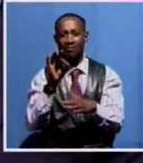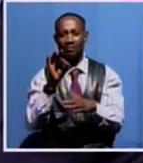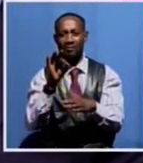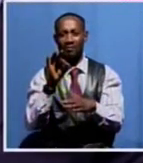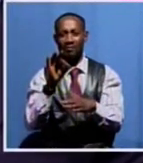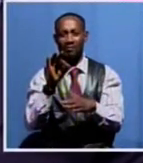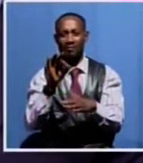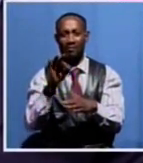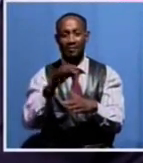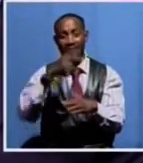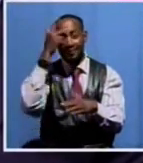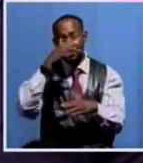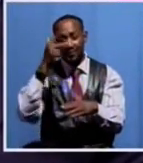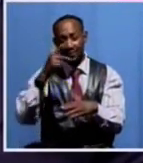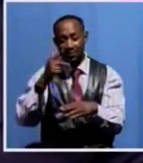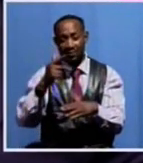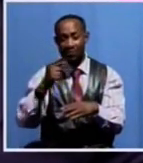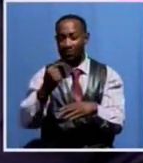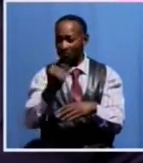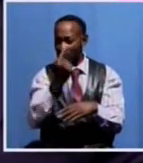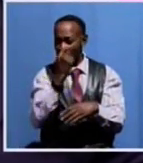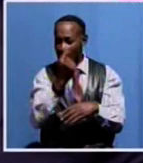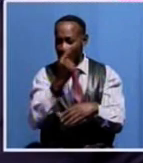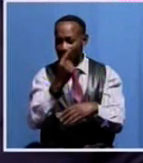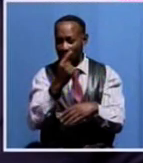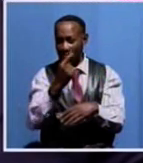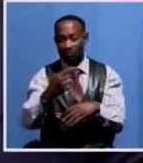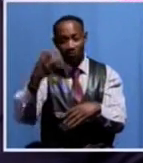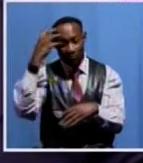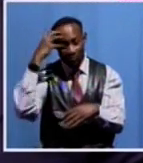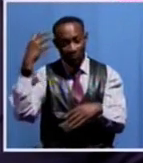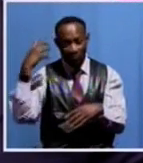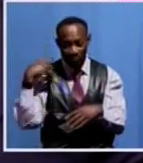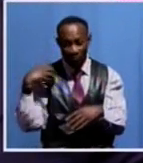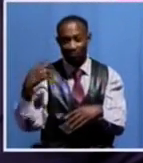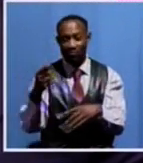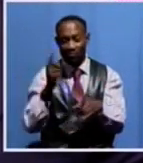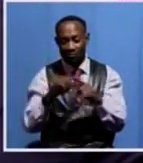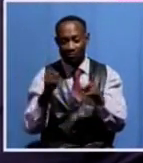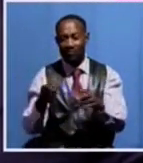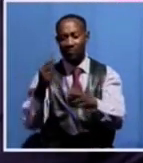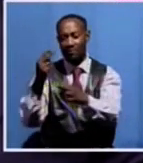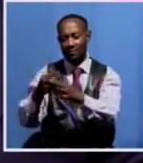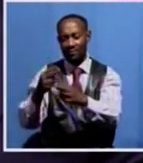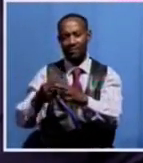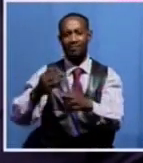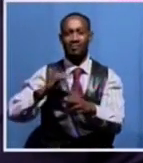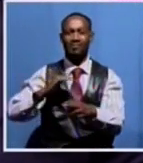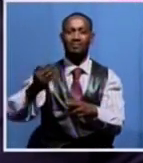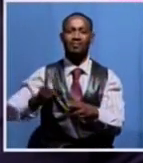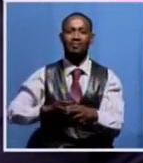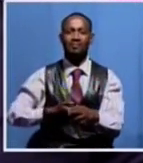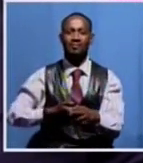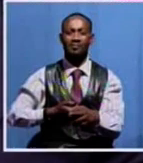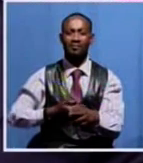registration number of one of our officials on it, but the name was a woman. This is a man. The man is a woman, and they don't even know